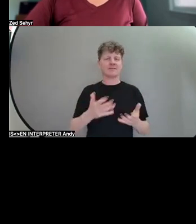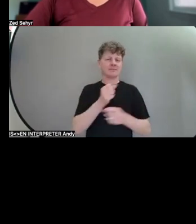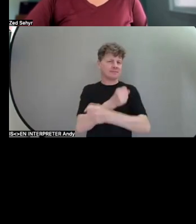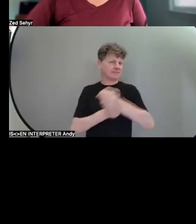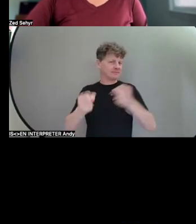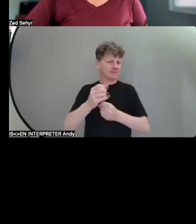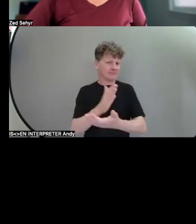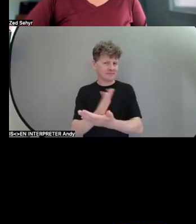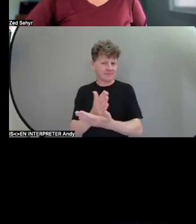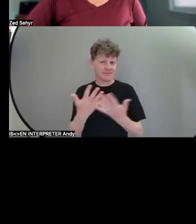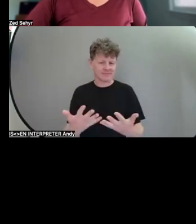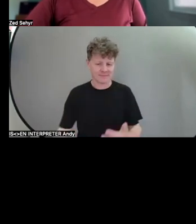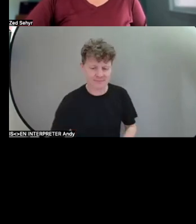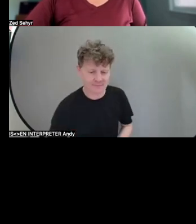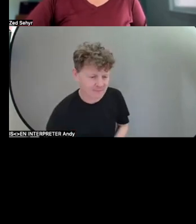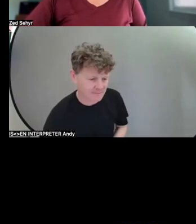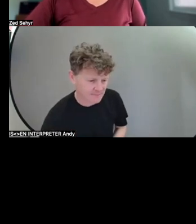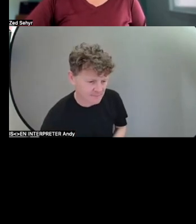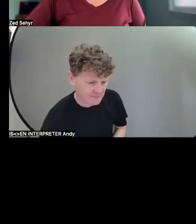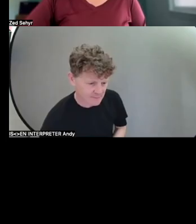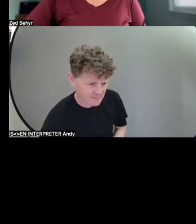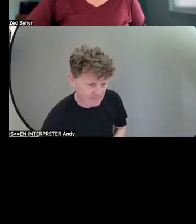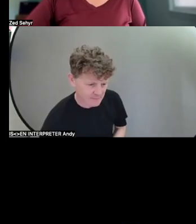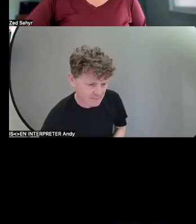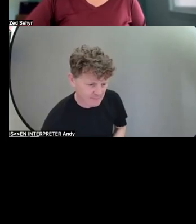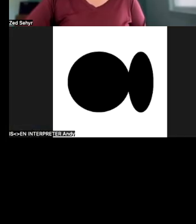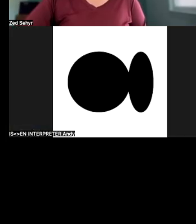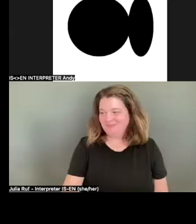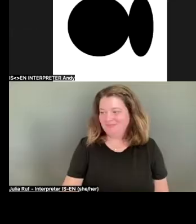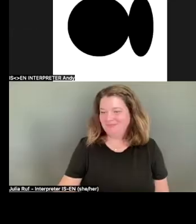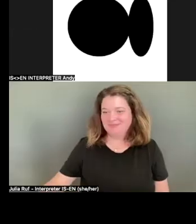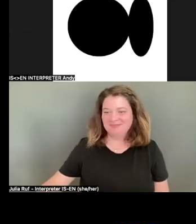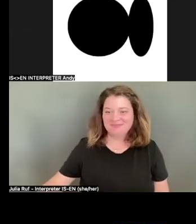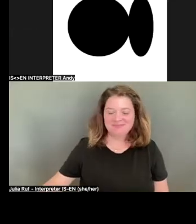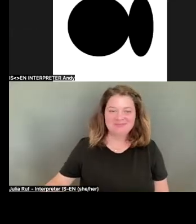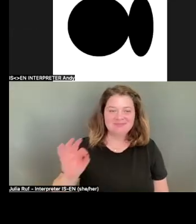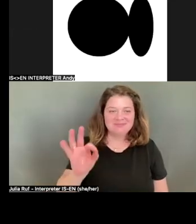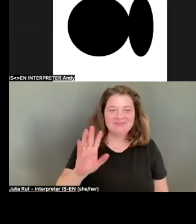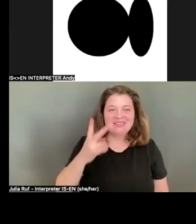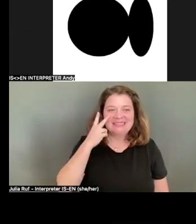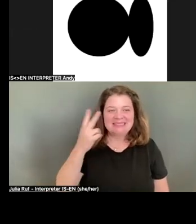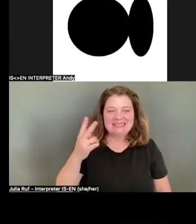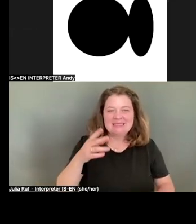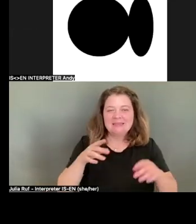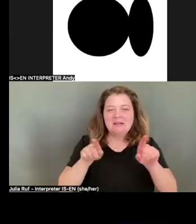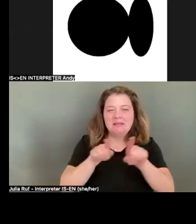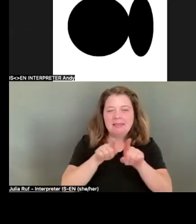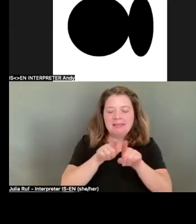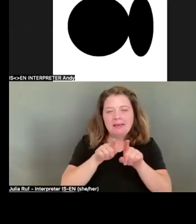here, showing you a heat map of plotting all the different correlations, the significance